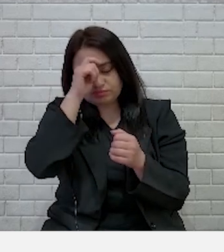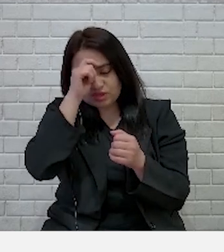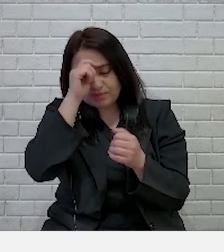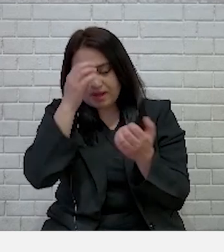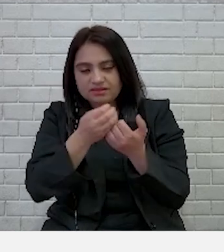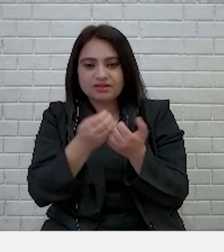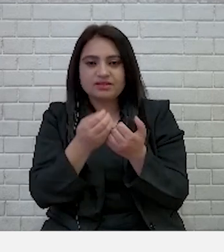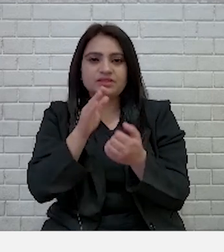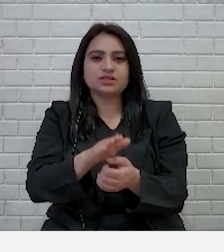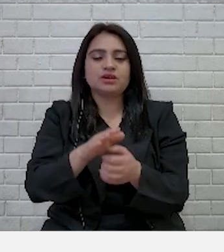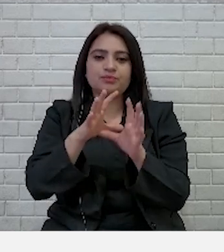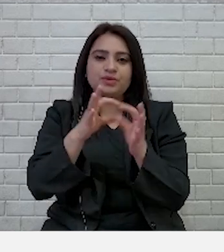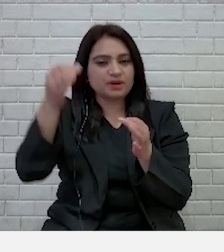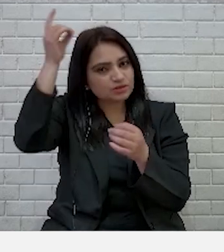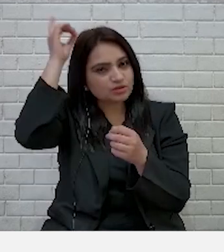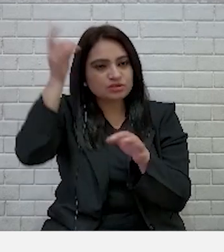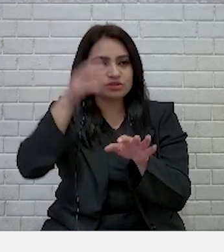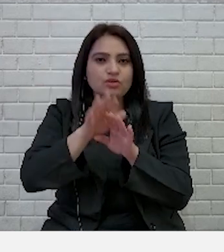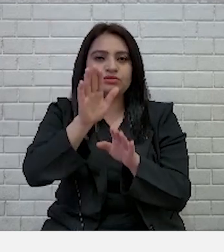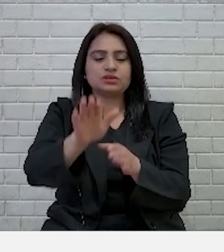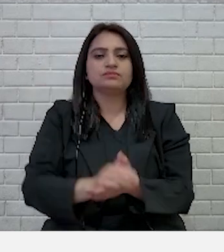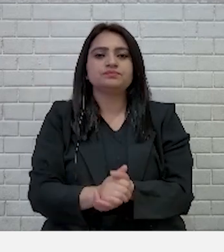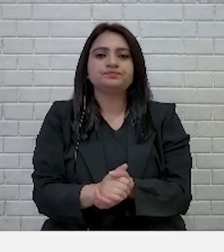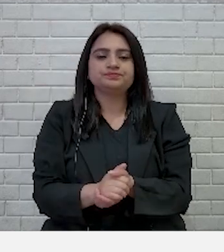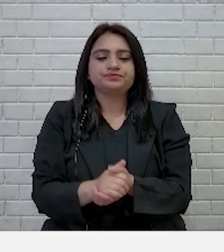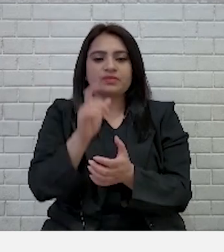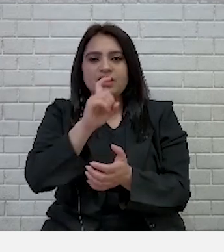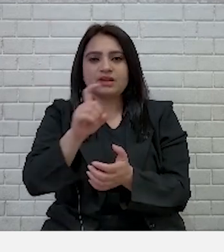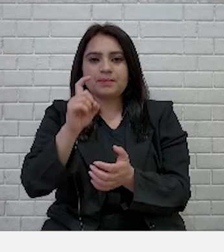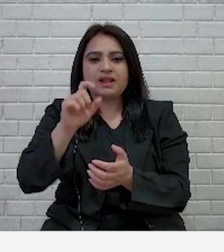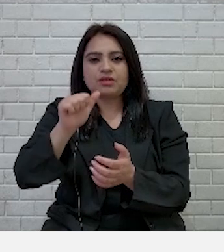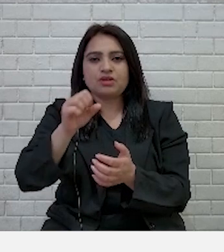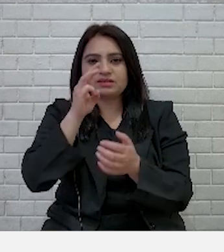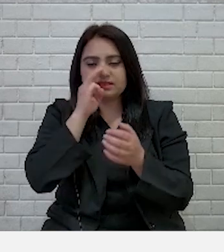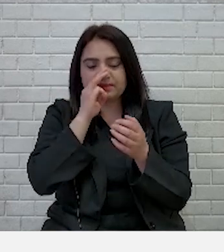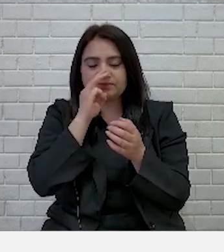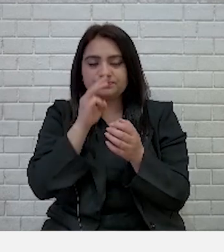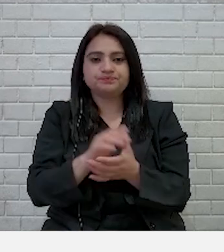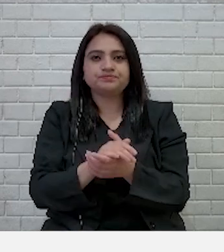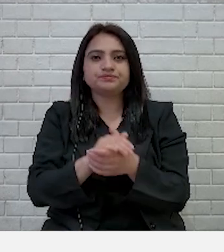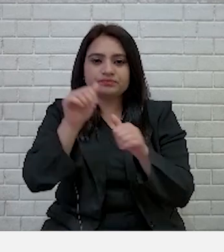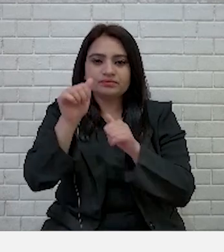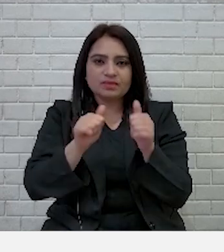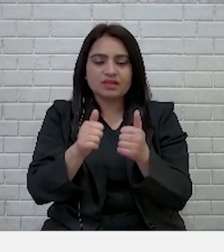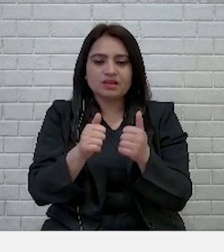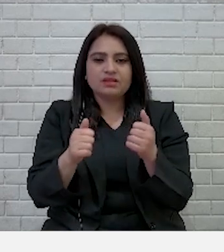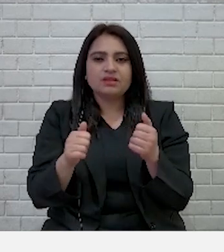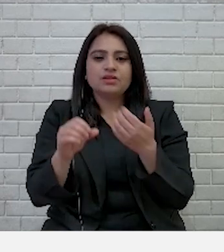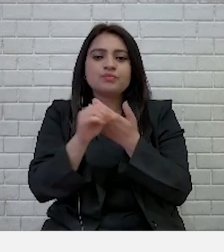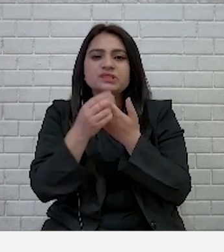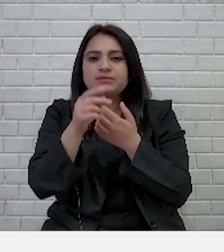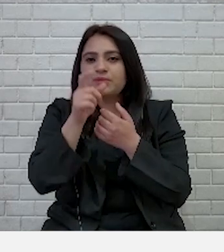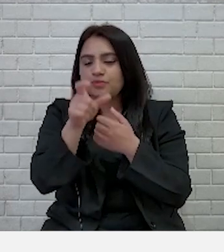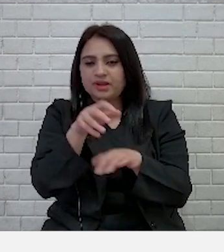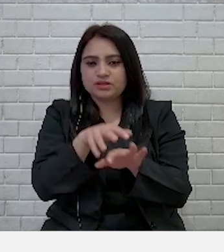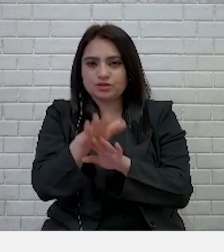Ganj, the minorities are the majorities and that is what makes this city so great. I still remember